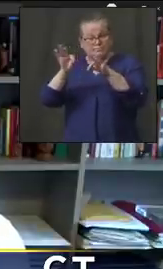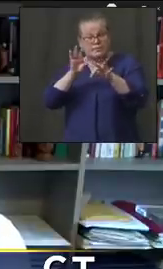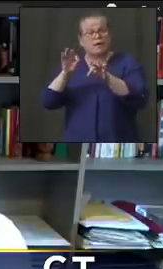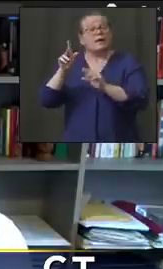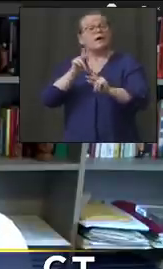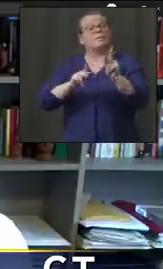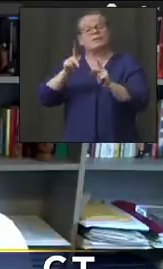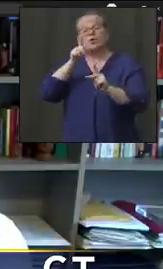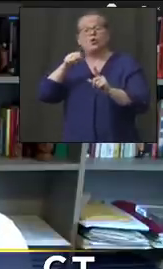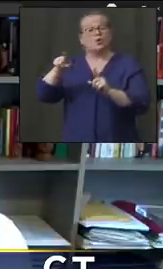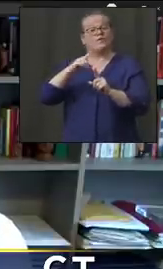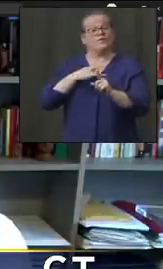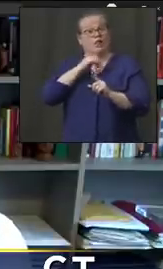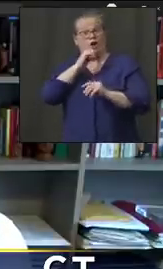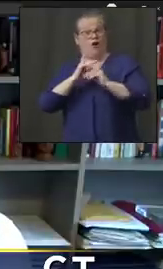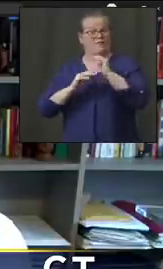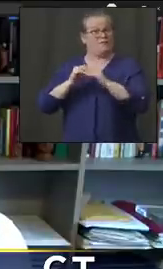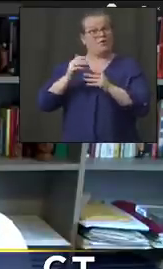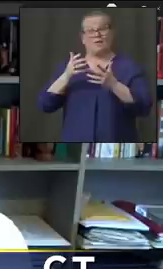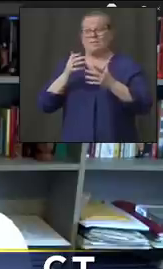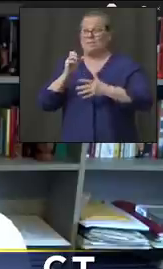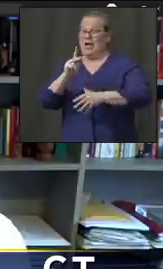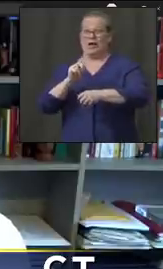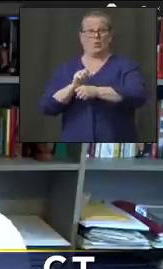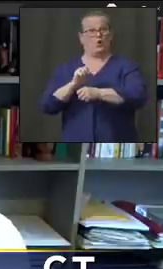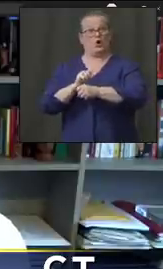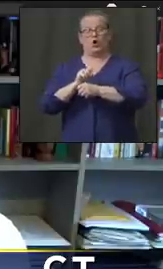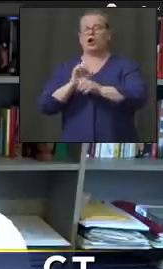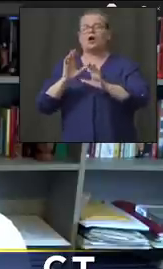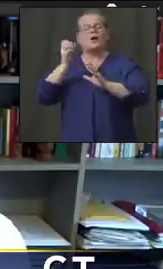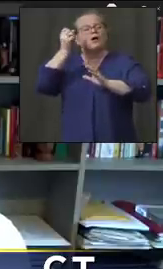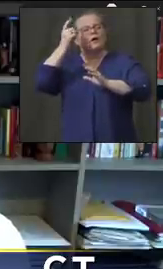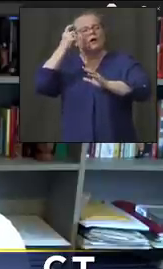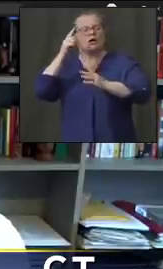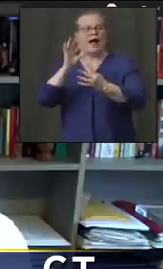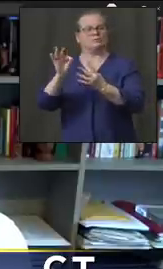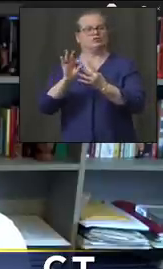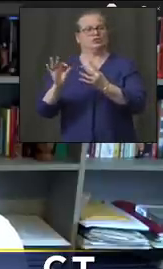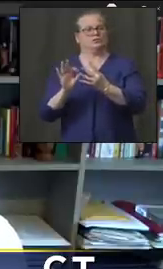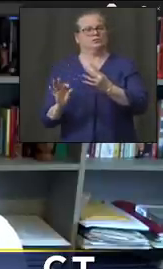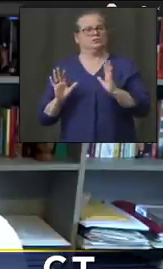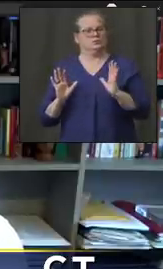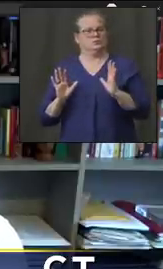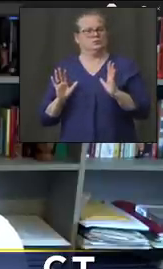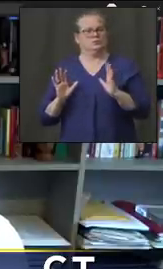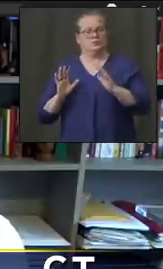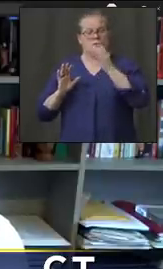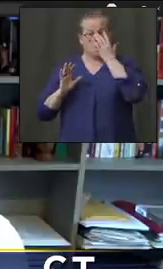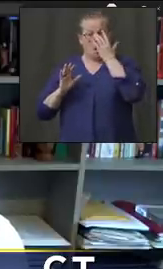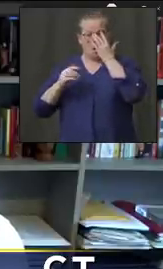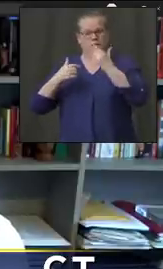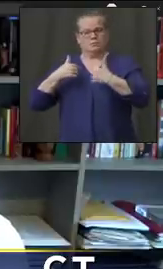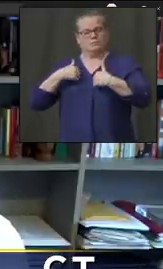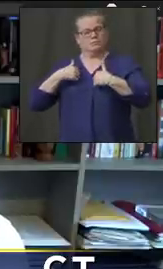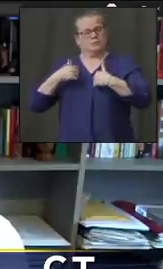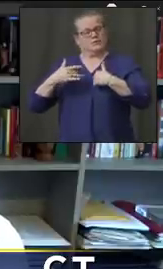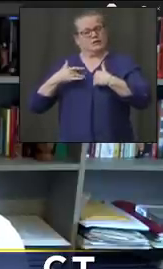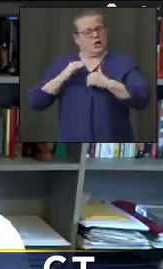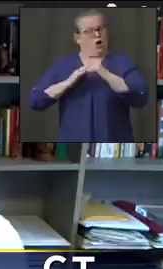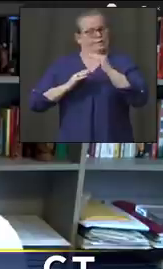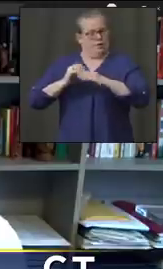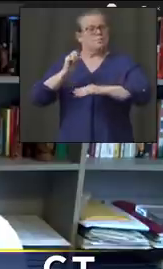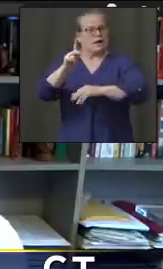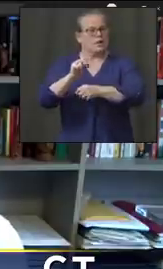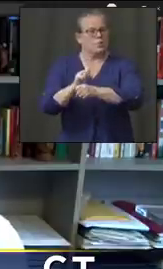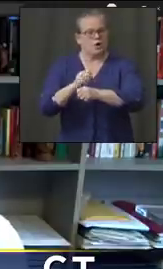elderly, given their risk. That is going to be, an important way that we're going to mitigate or reduce the